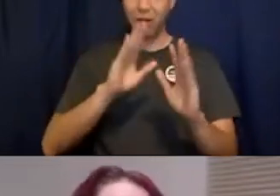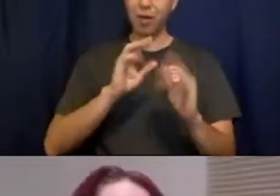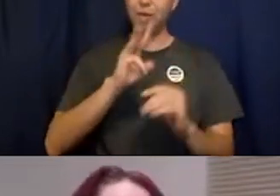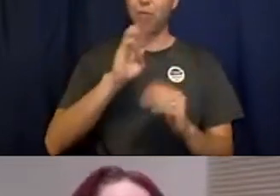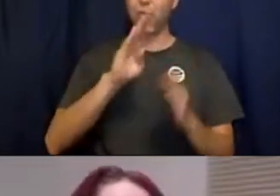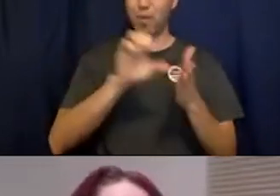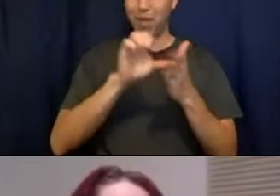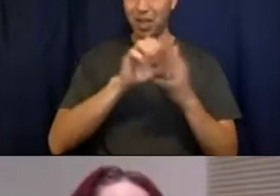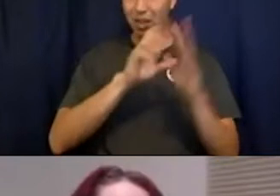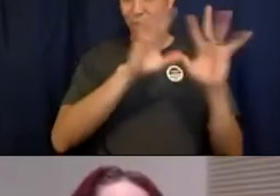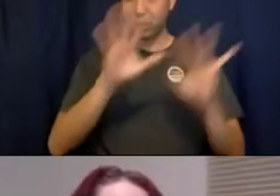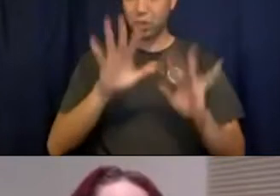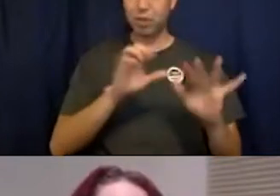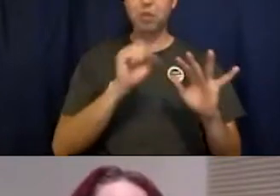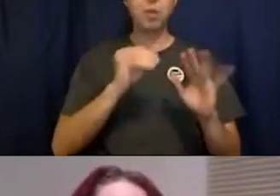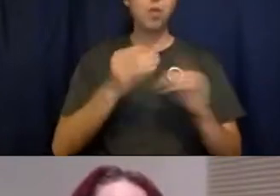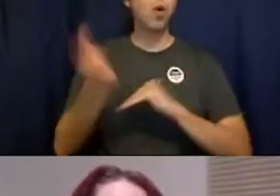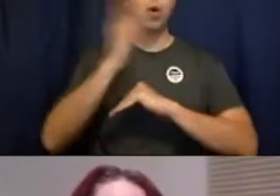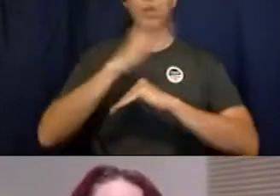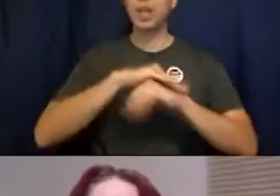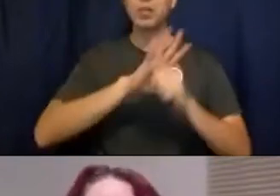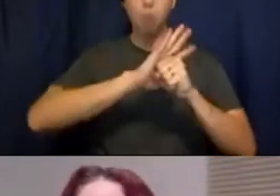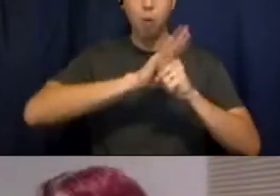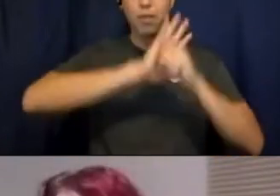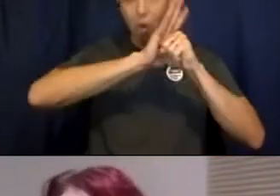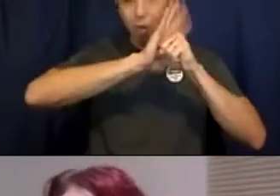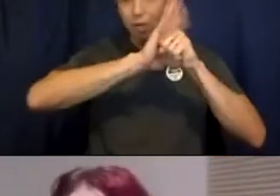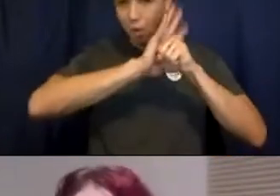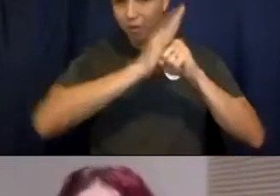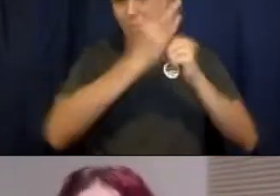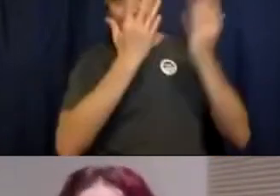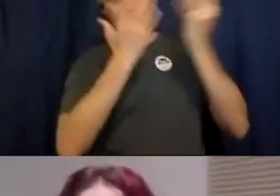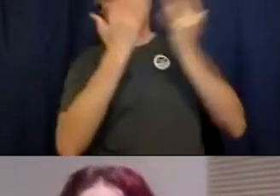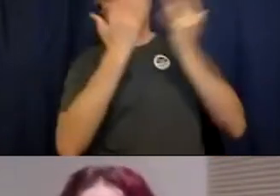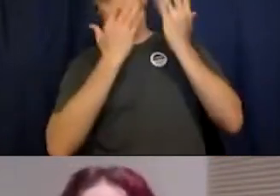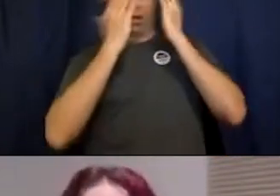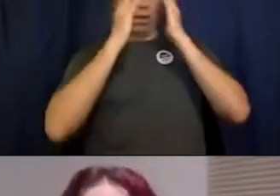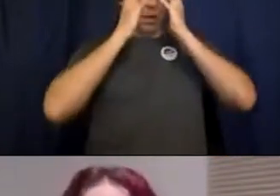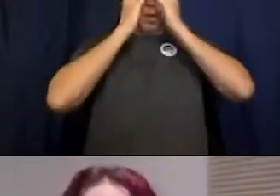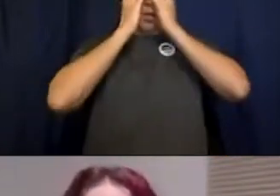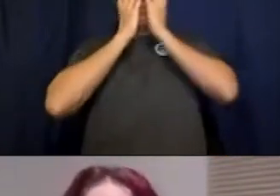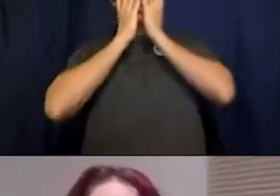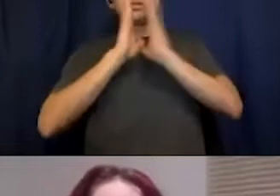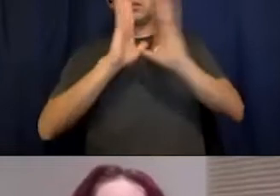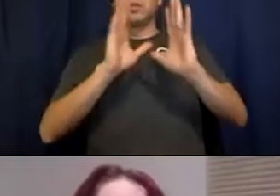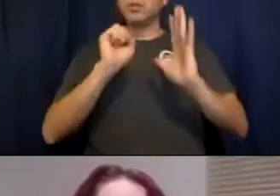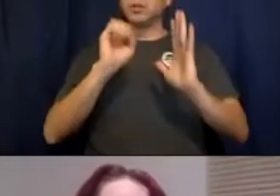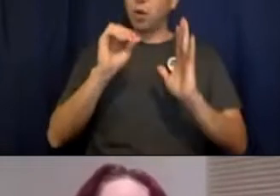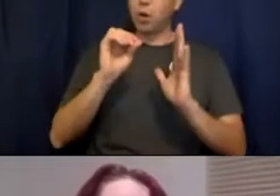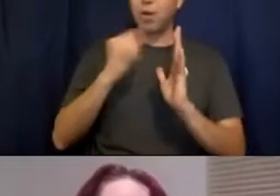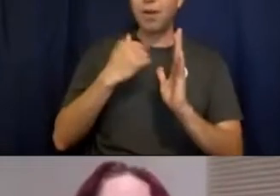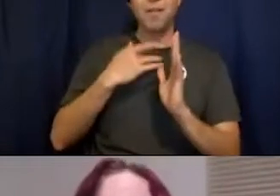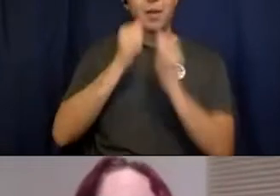the... It so warms my heart to see these incredibly creative works of